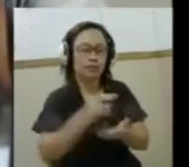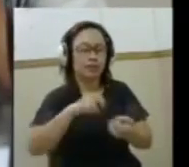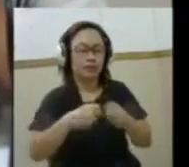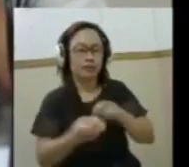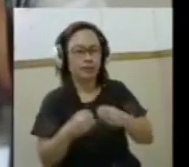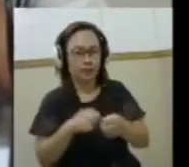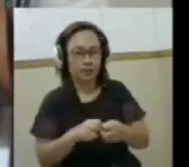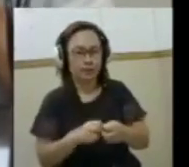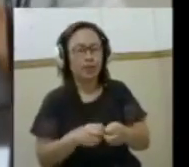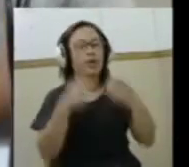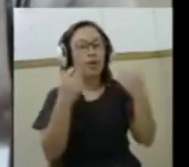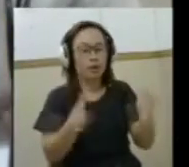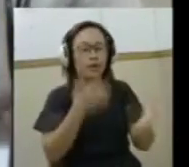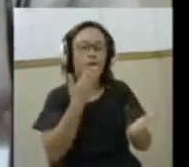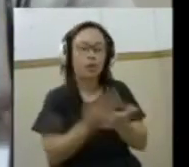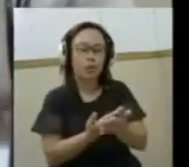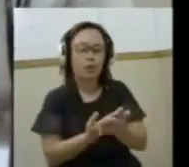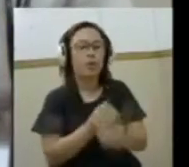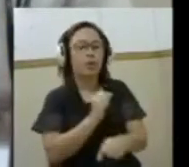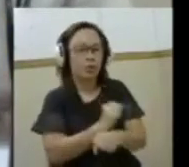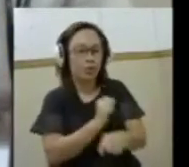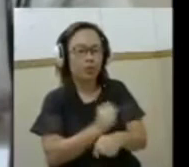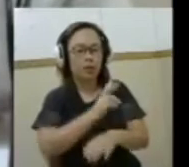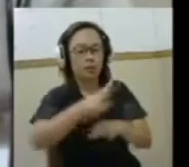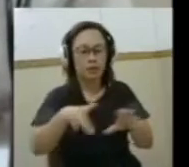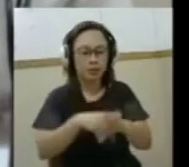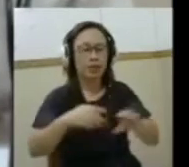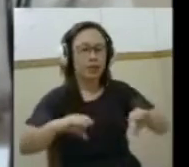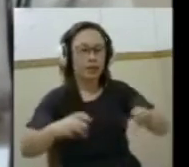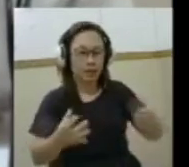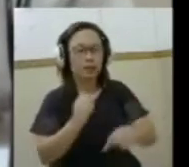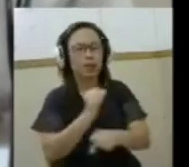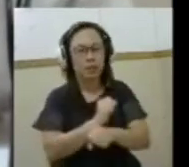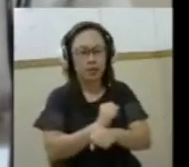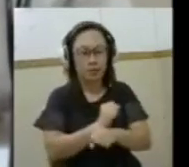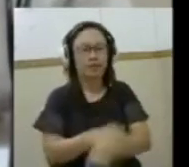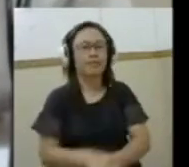all have done a good job in participating in our class tasks.